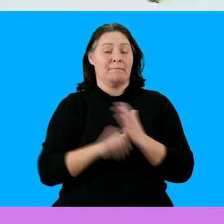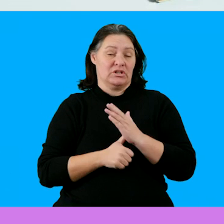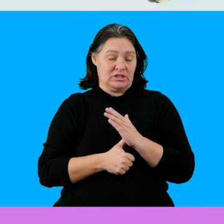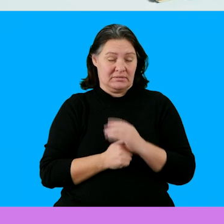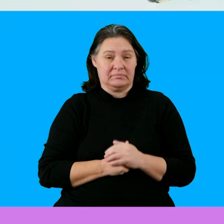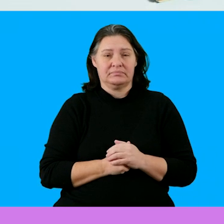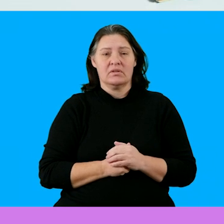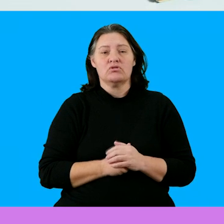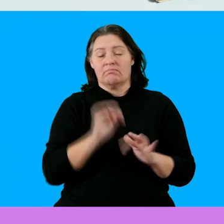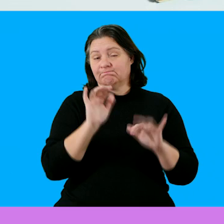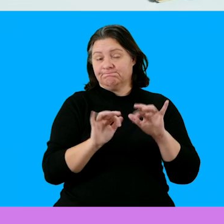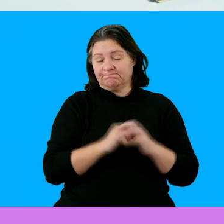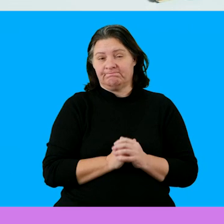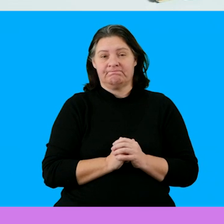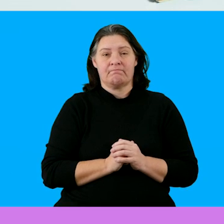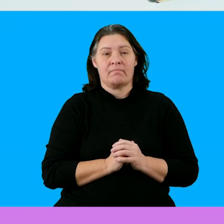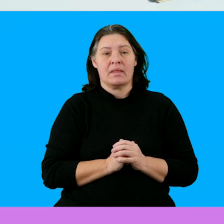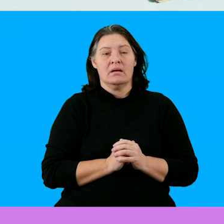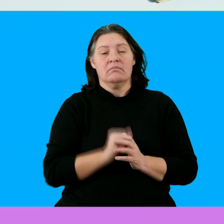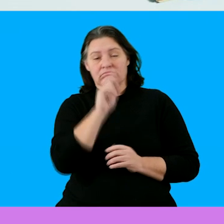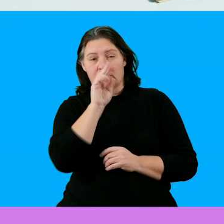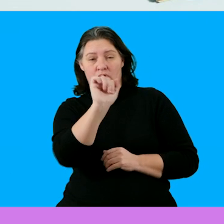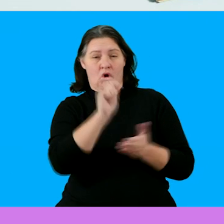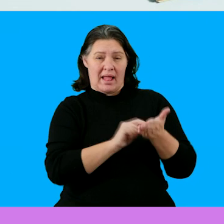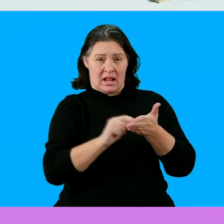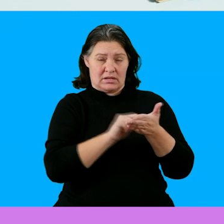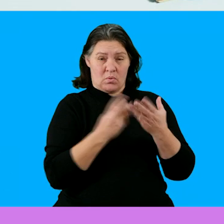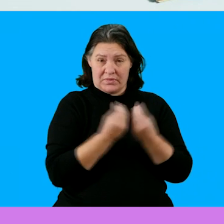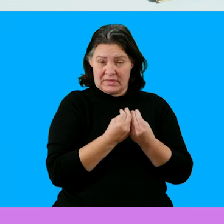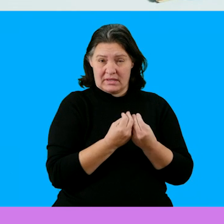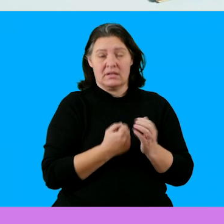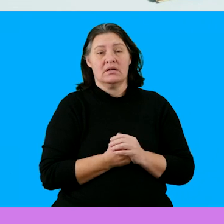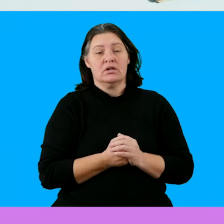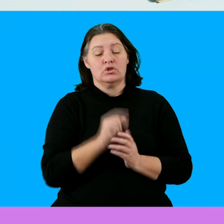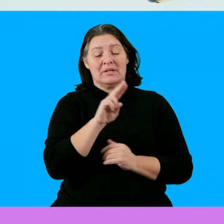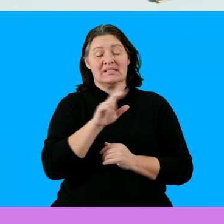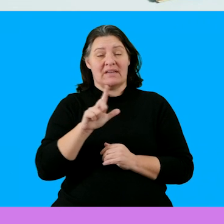All right, so let's quickly type that in and please work with me on your calculator. So